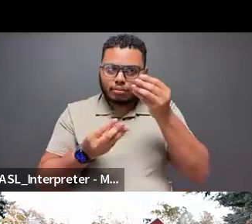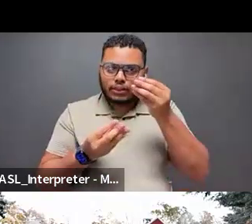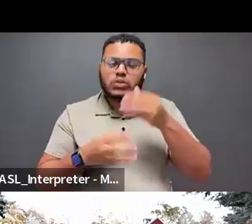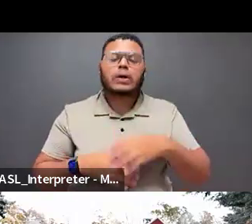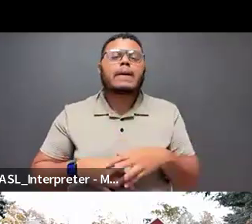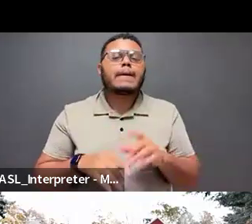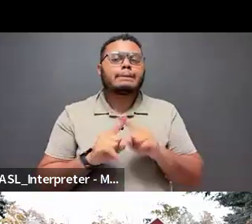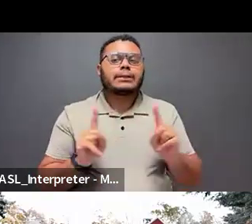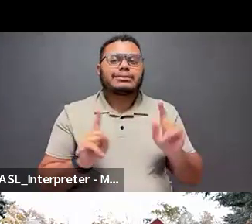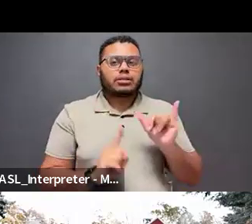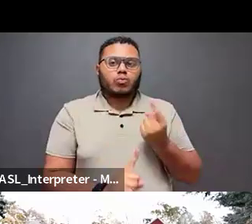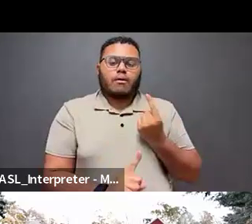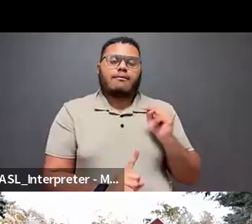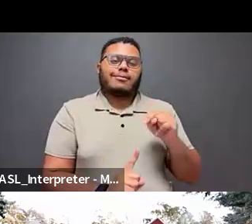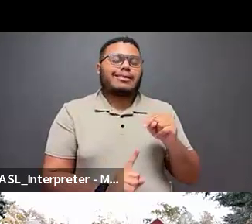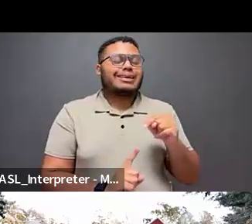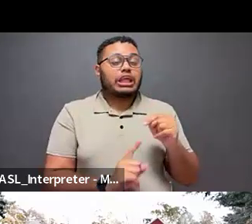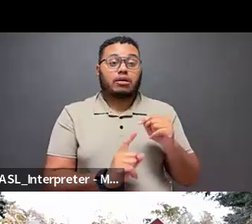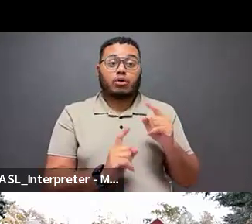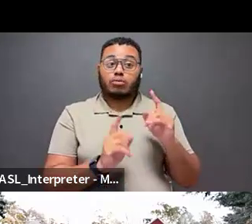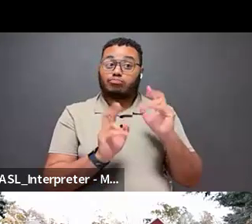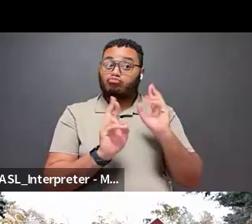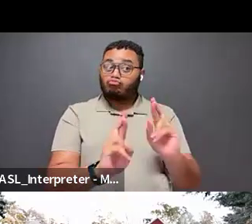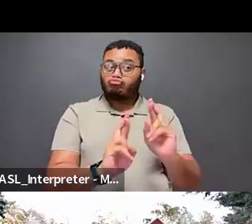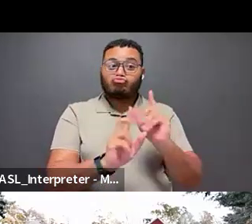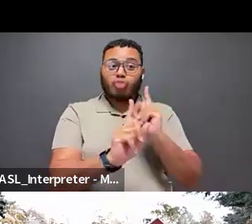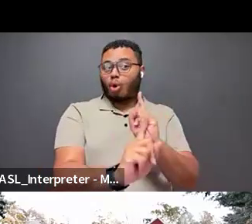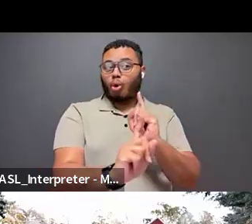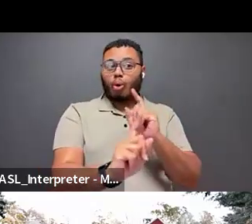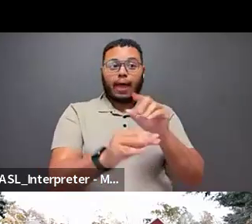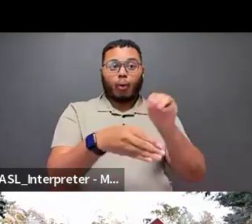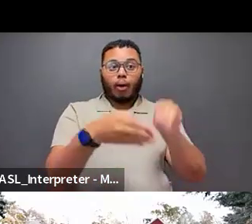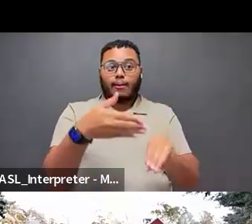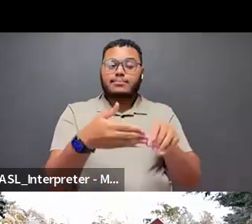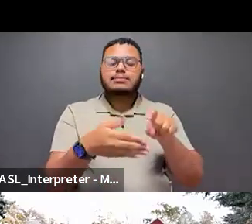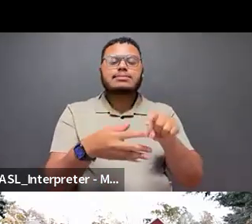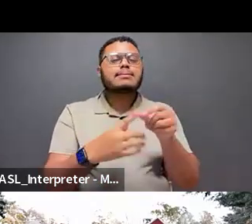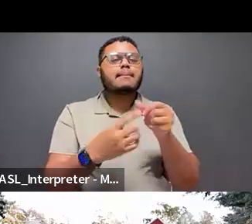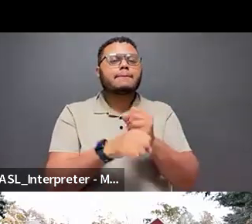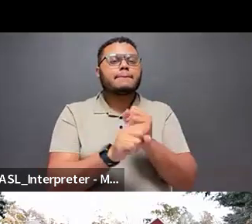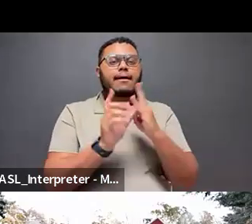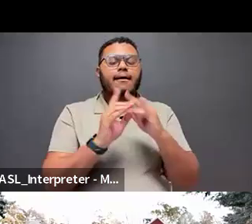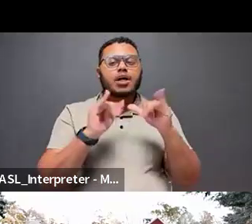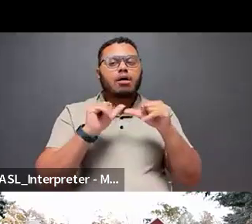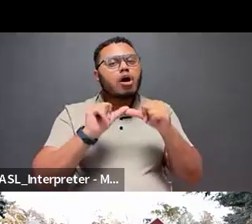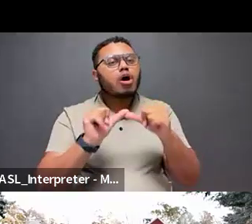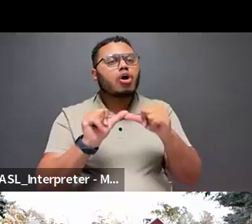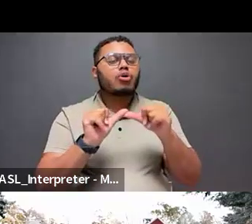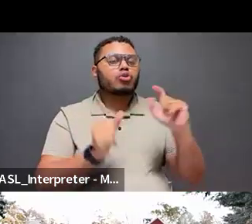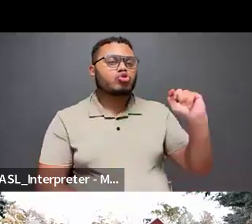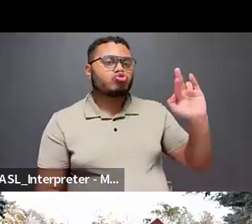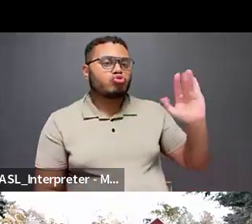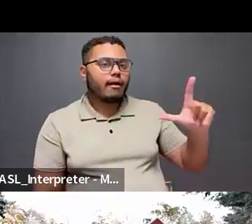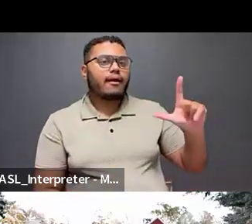one of the hoped for outcomes of this project, is the creation of a ongoing trail